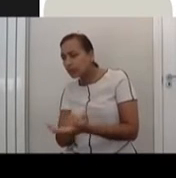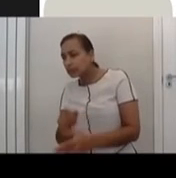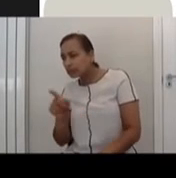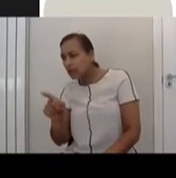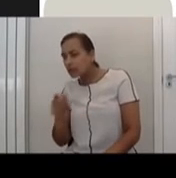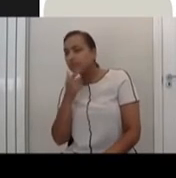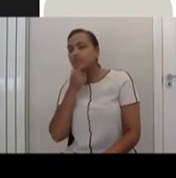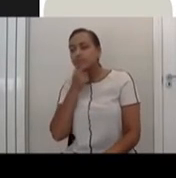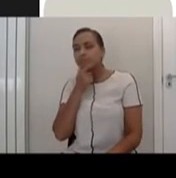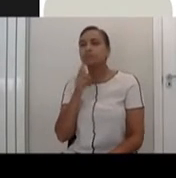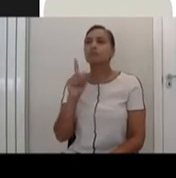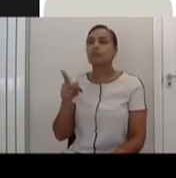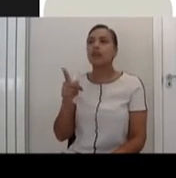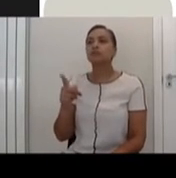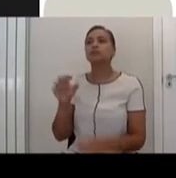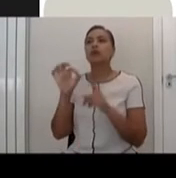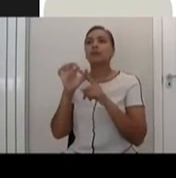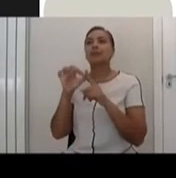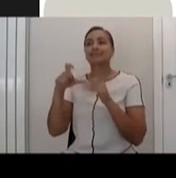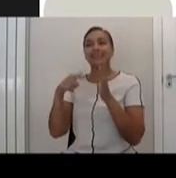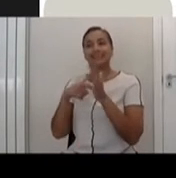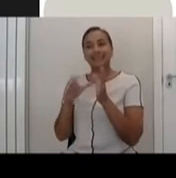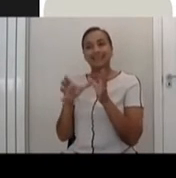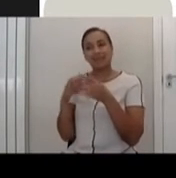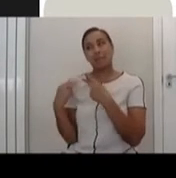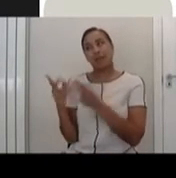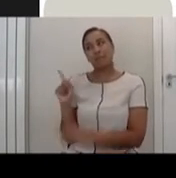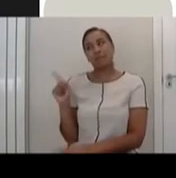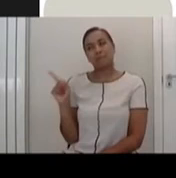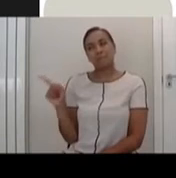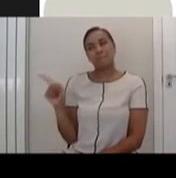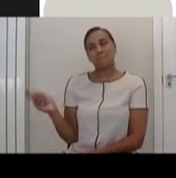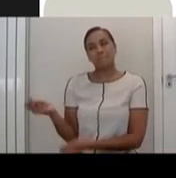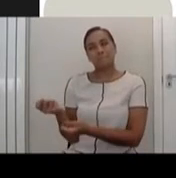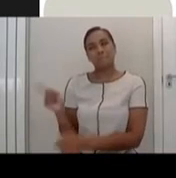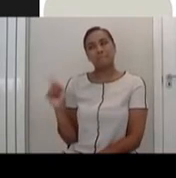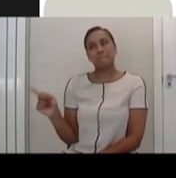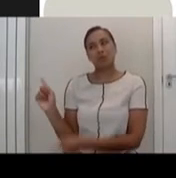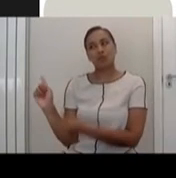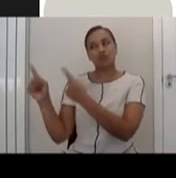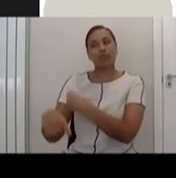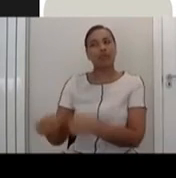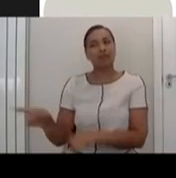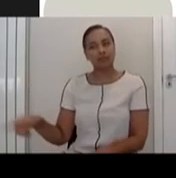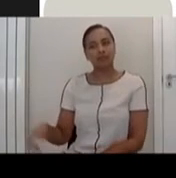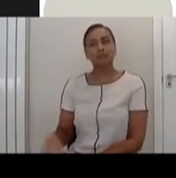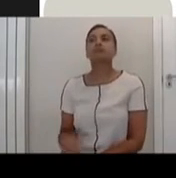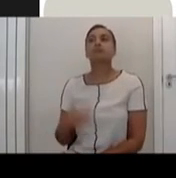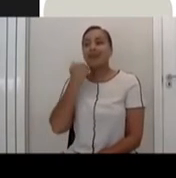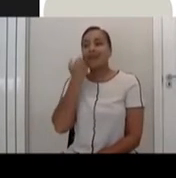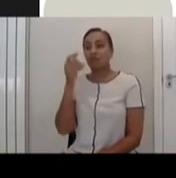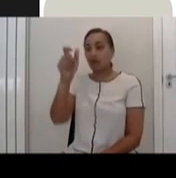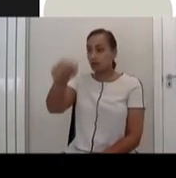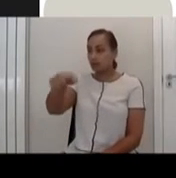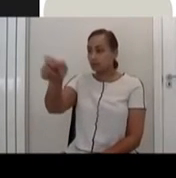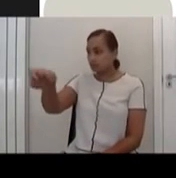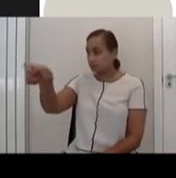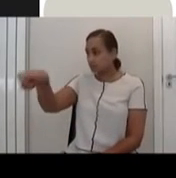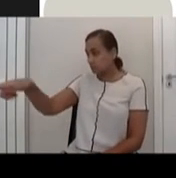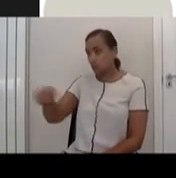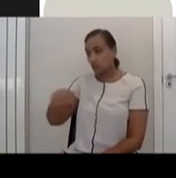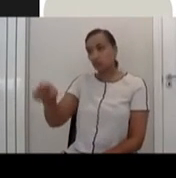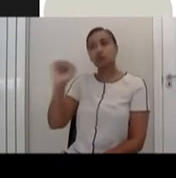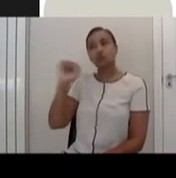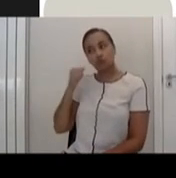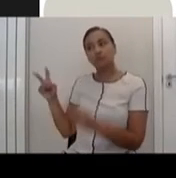That really is a primary care issue, and each individual should be sort of in